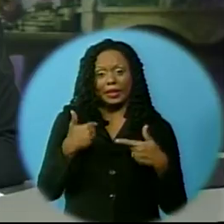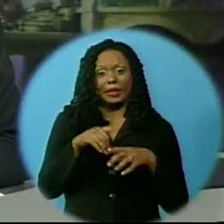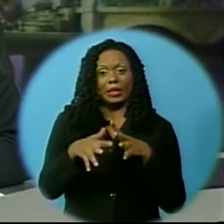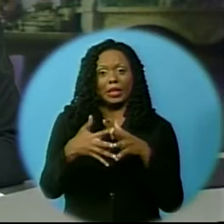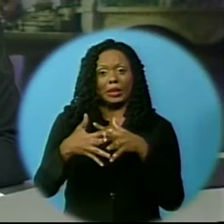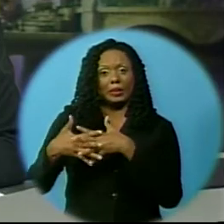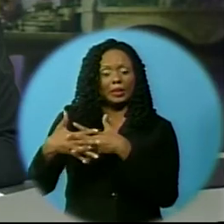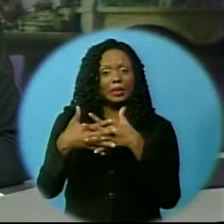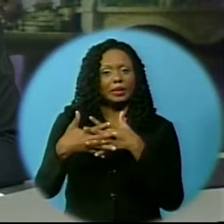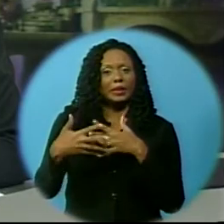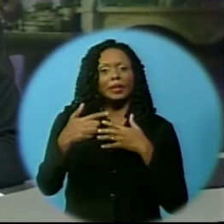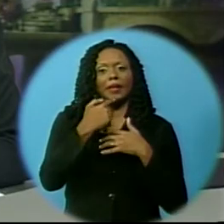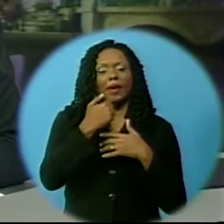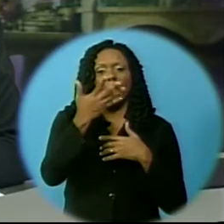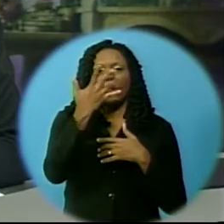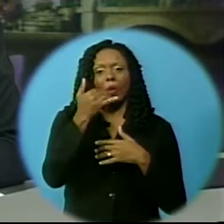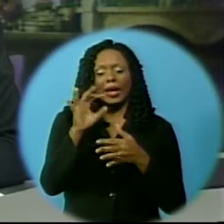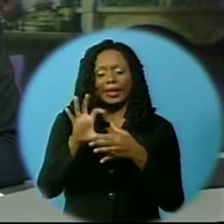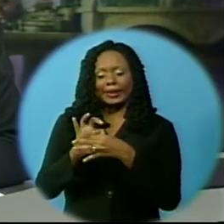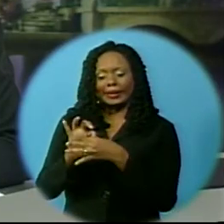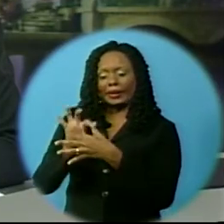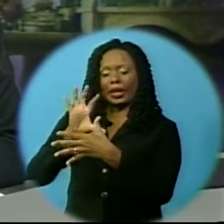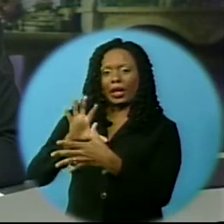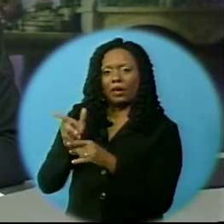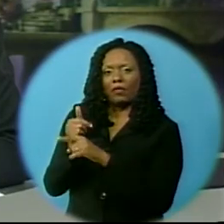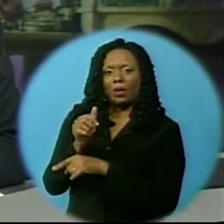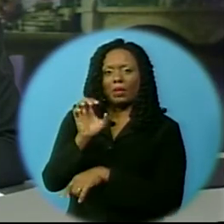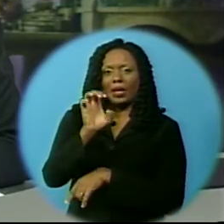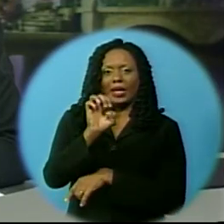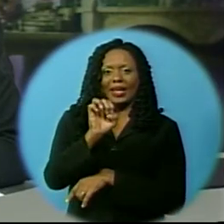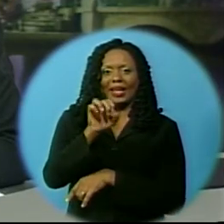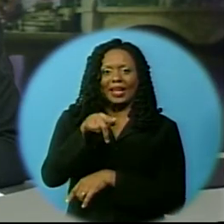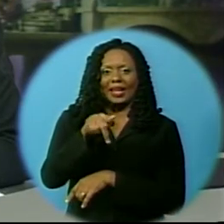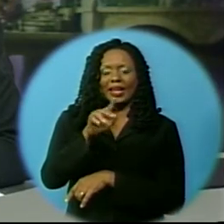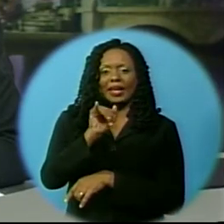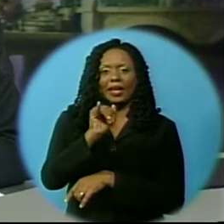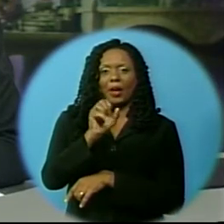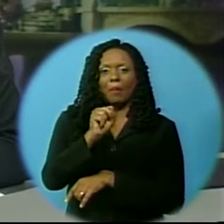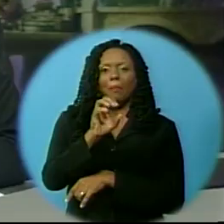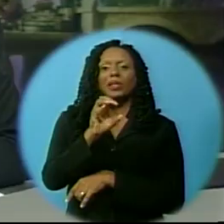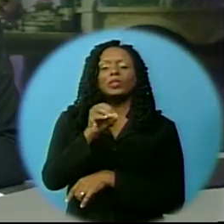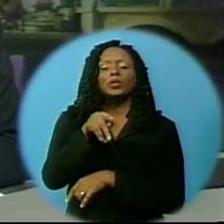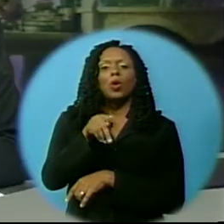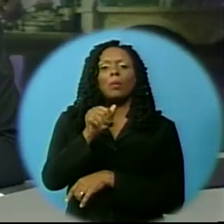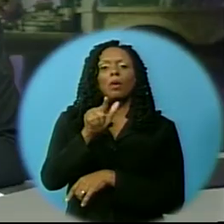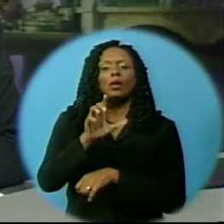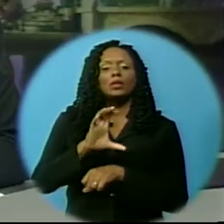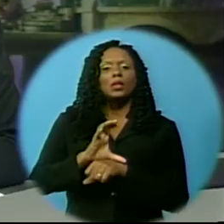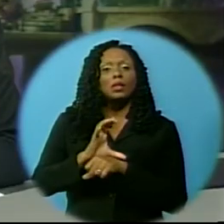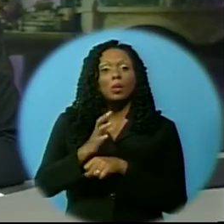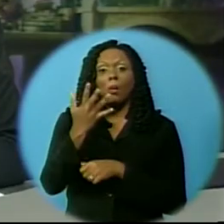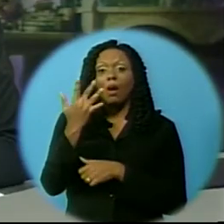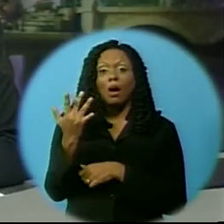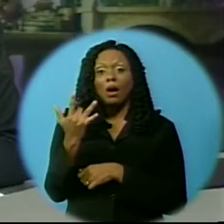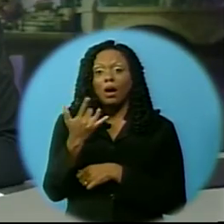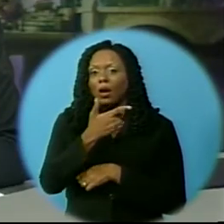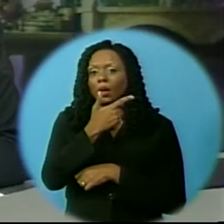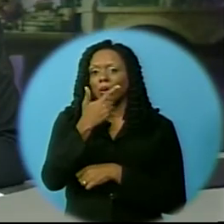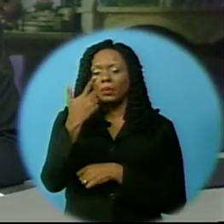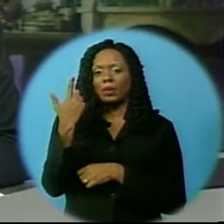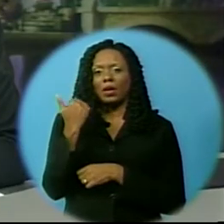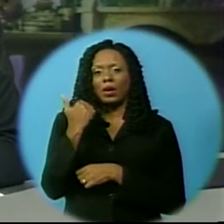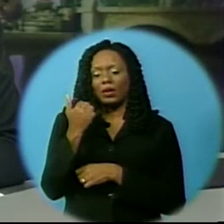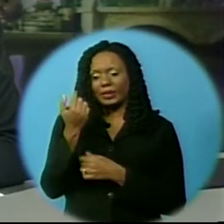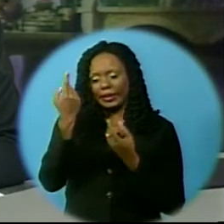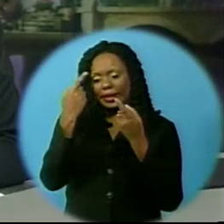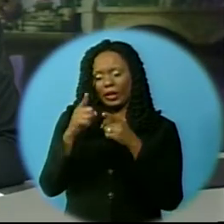is explaining why he distanced himself from the Episcopal Church there. Reverend Dr. G. Llewellyn Armstrong says it was because of the church's stance on the issue